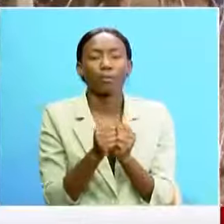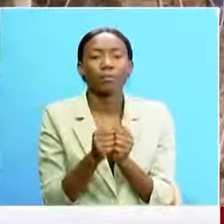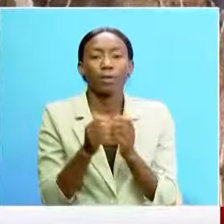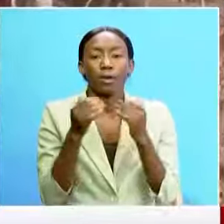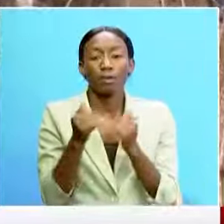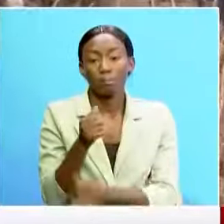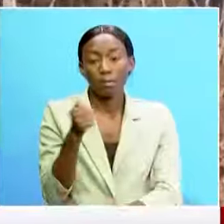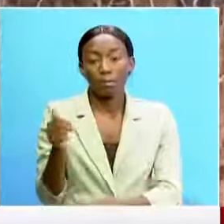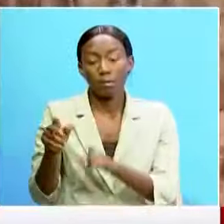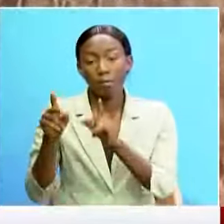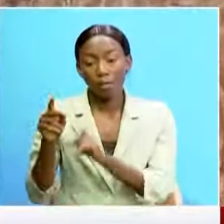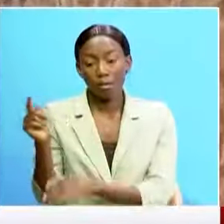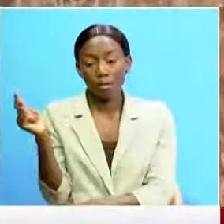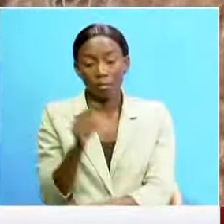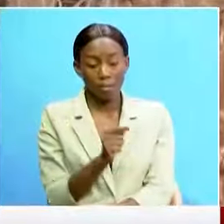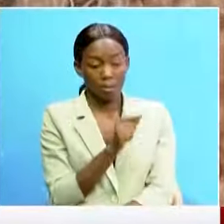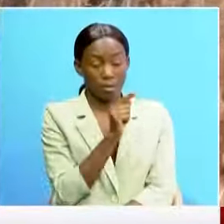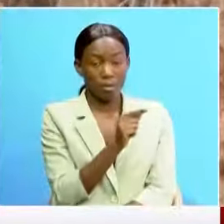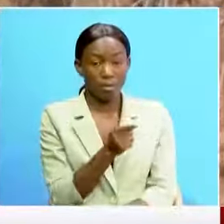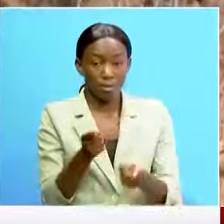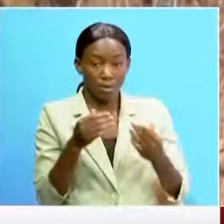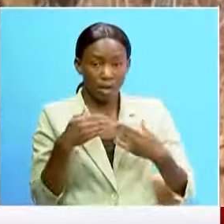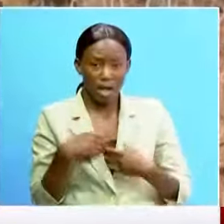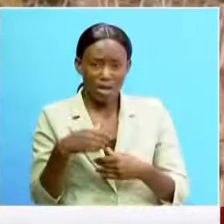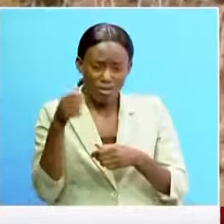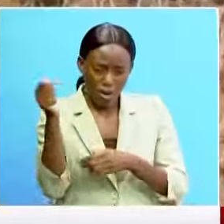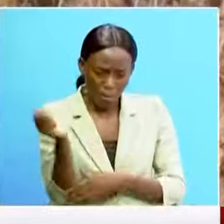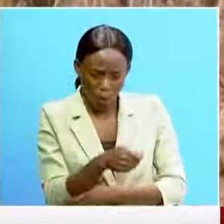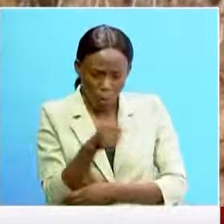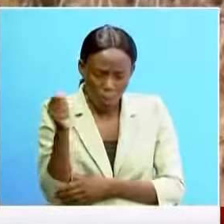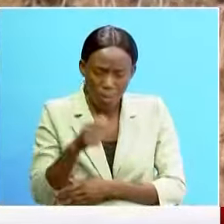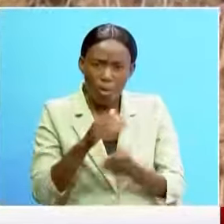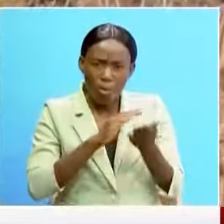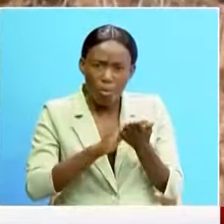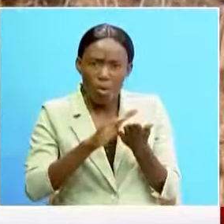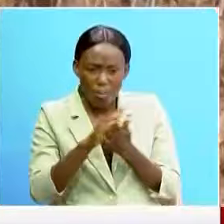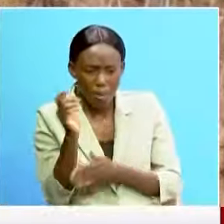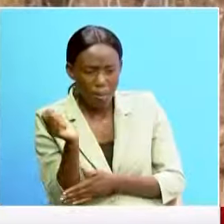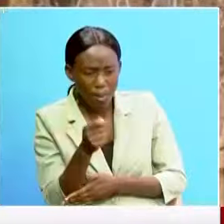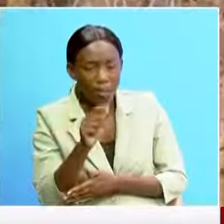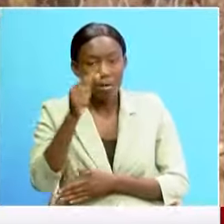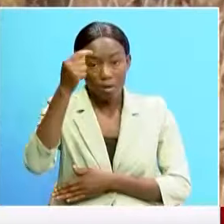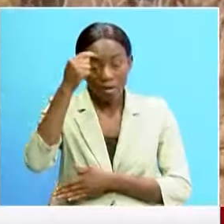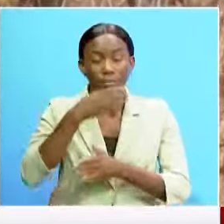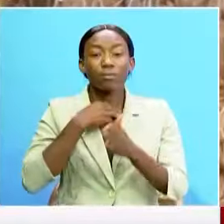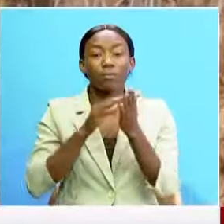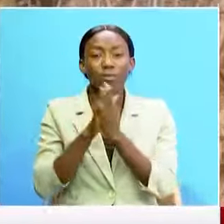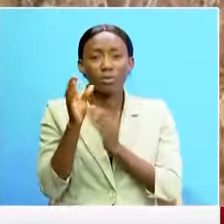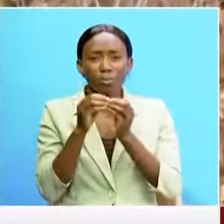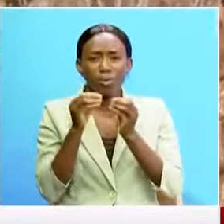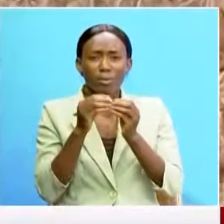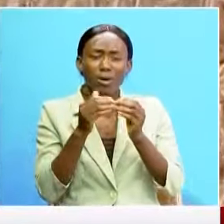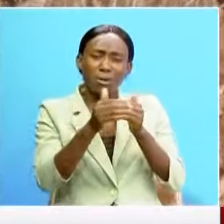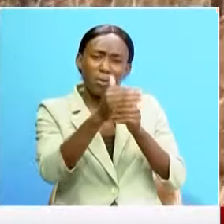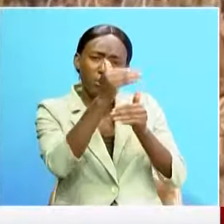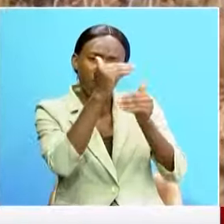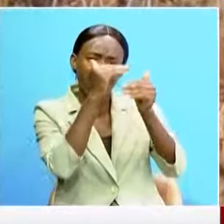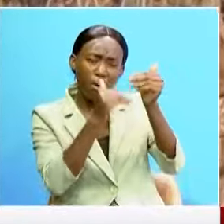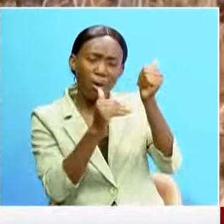who officiated during the slashing exercise, reaffirmed the government's commitment to reducing the